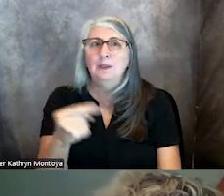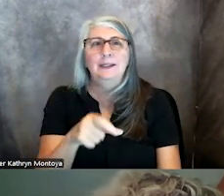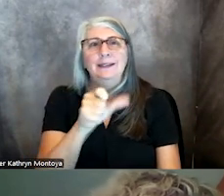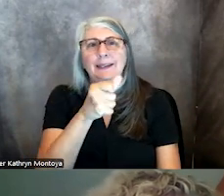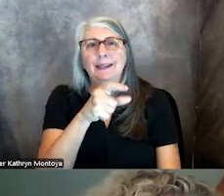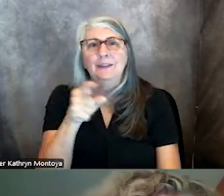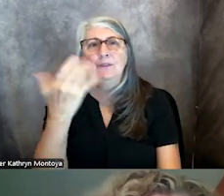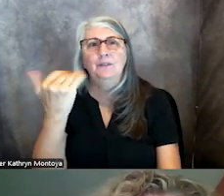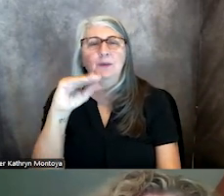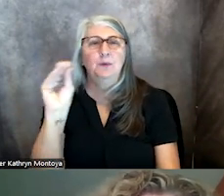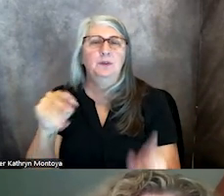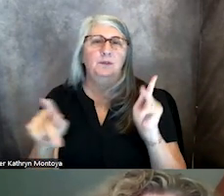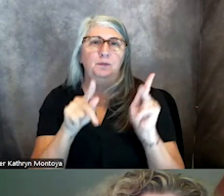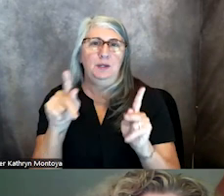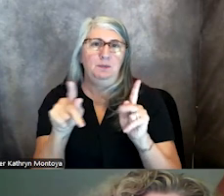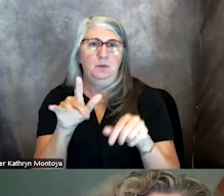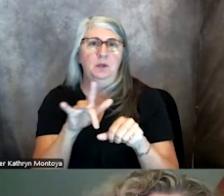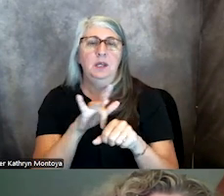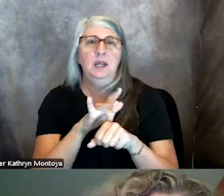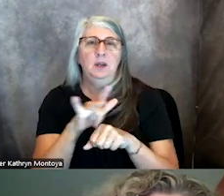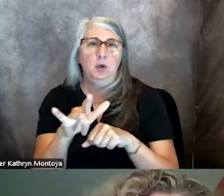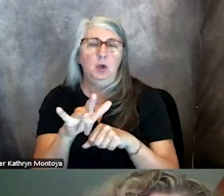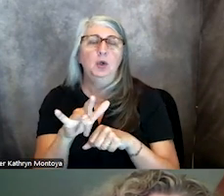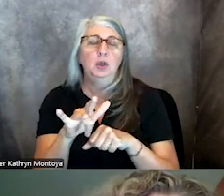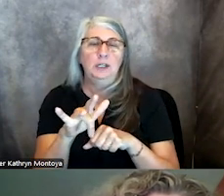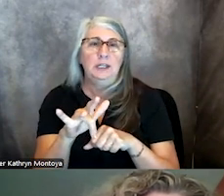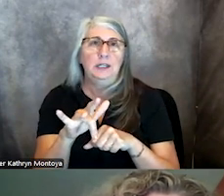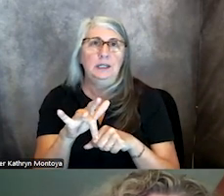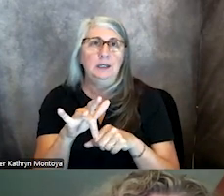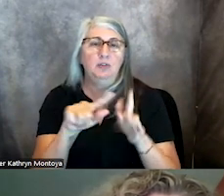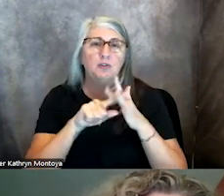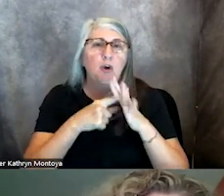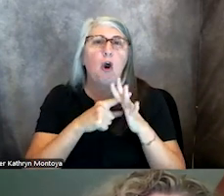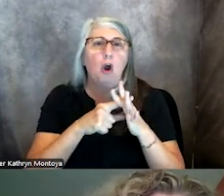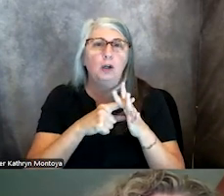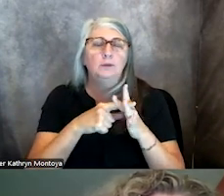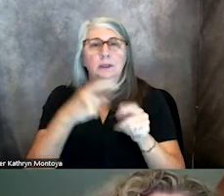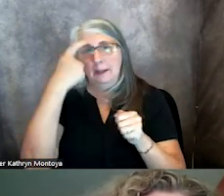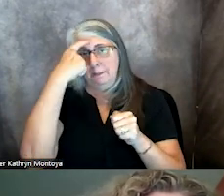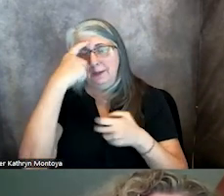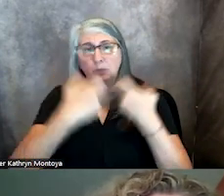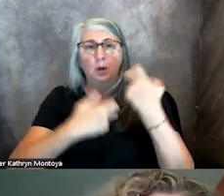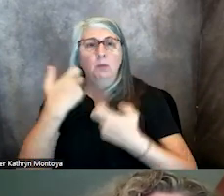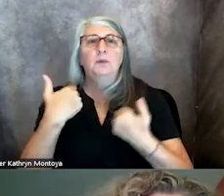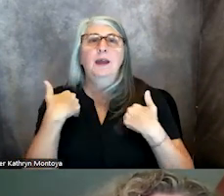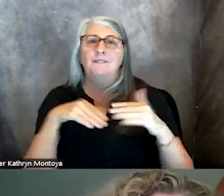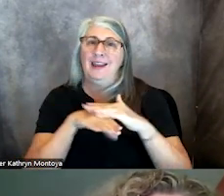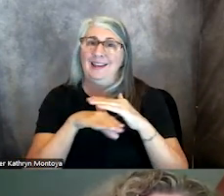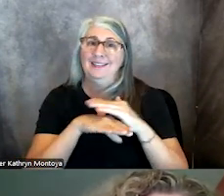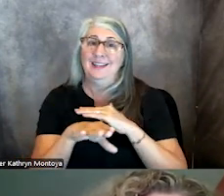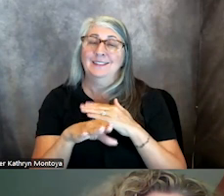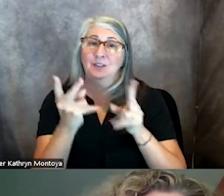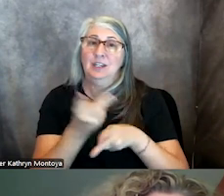15% of individuals in the early stages of psychosis have access to coordinated specialty care in the US. That is a really low